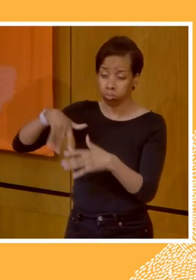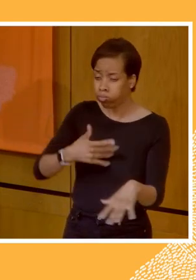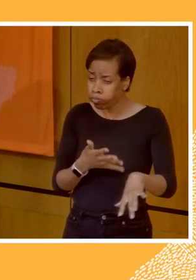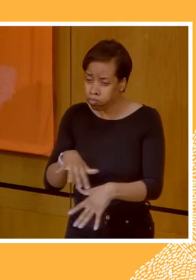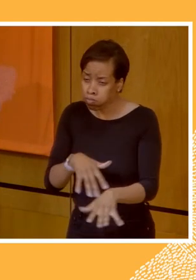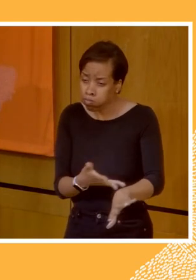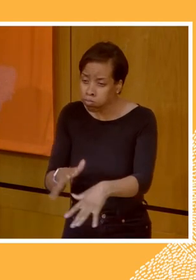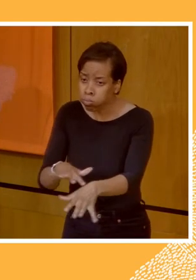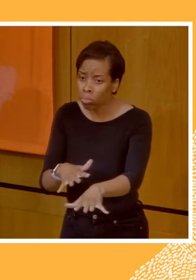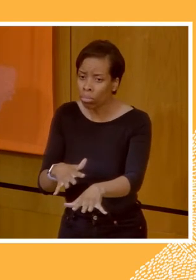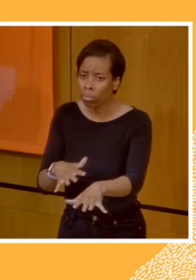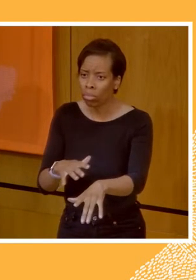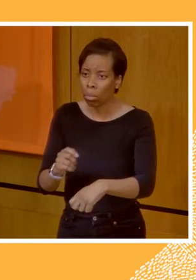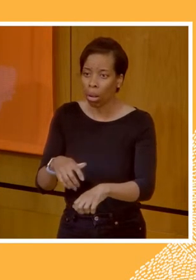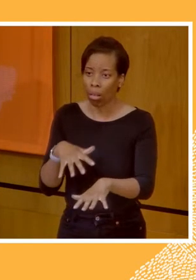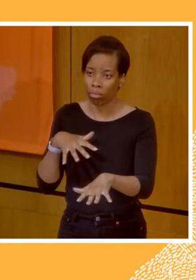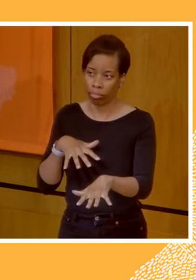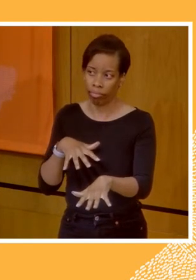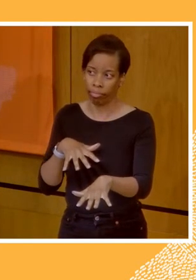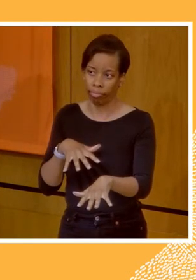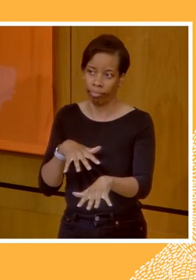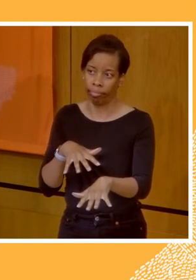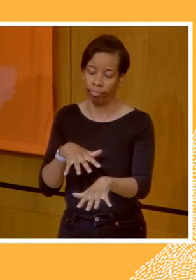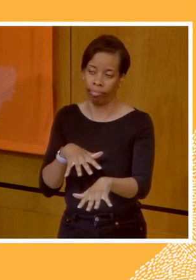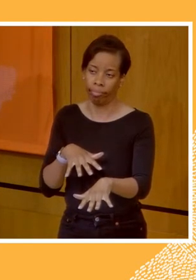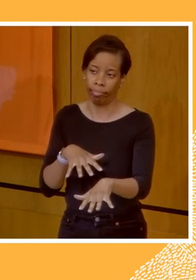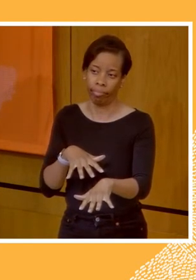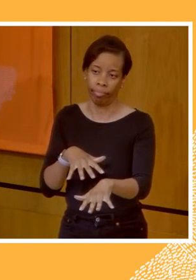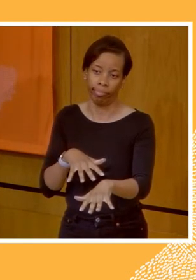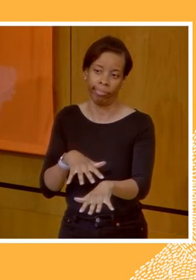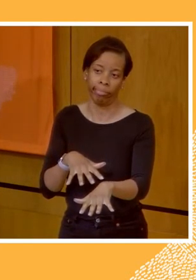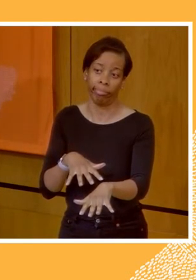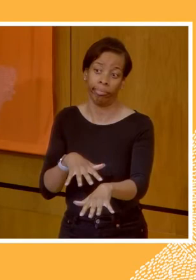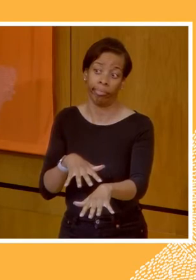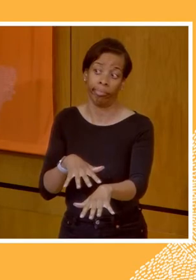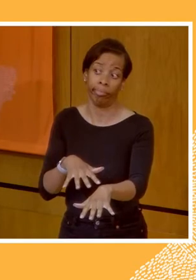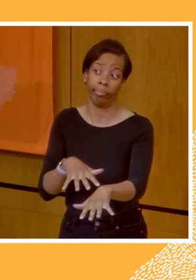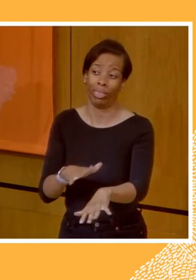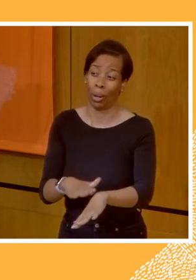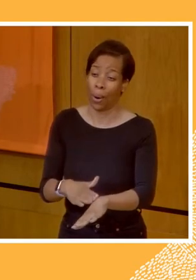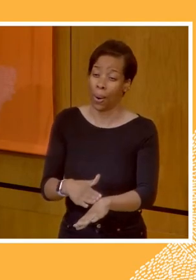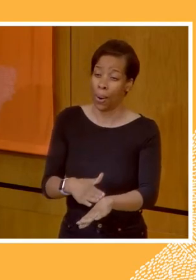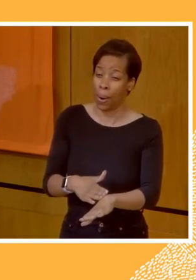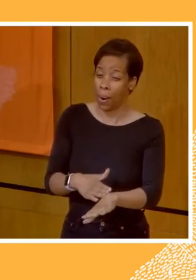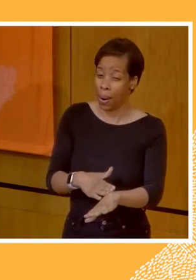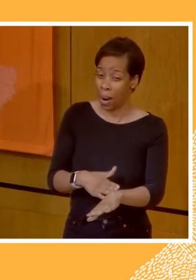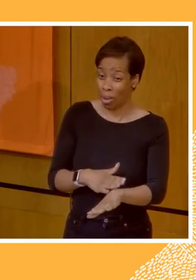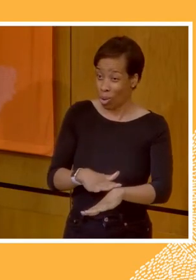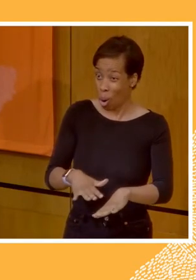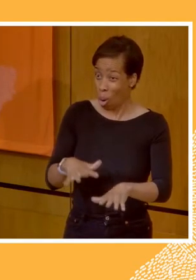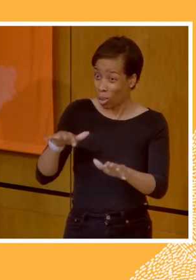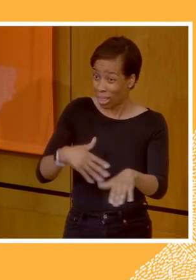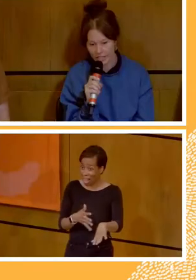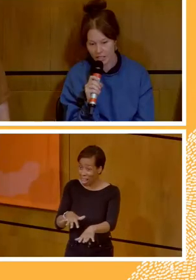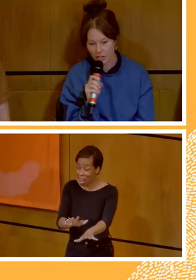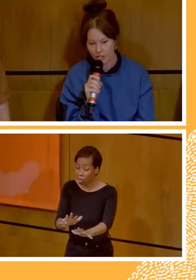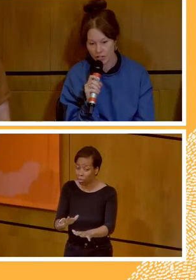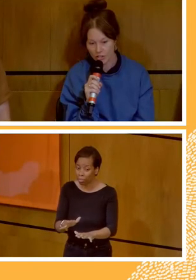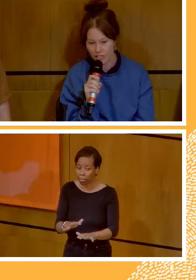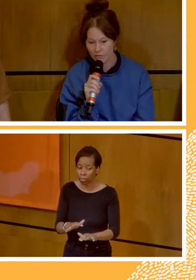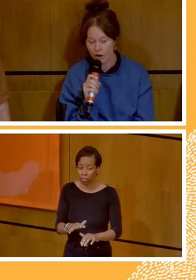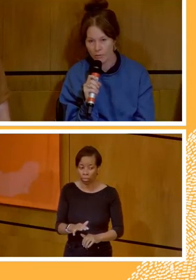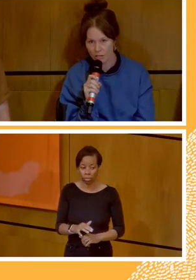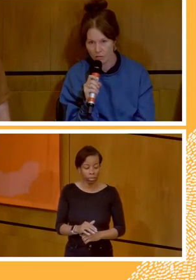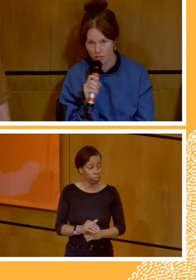river to a completely still, silent river almost overnight, and a lot of Auti Orti's research,